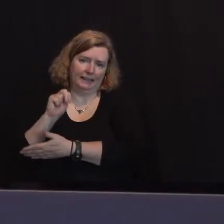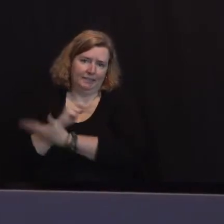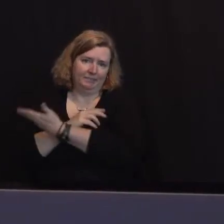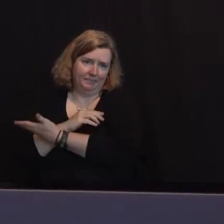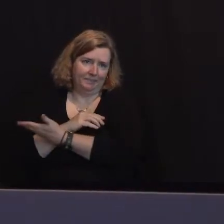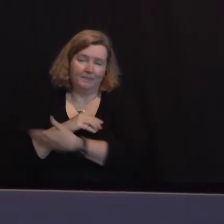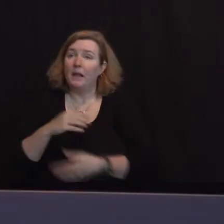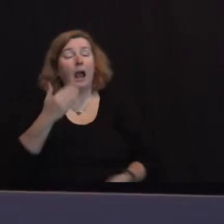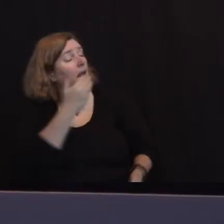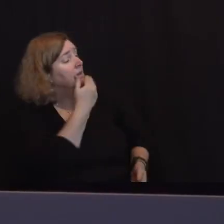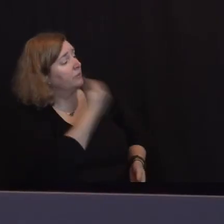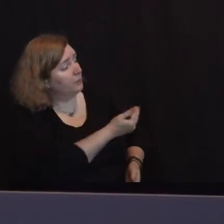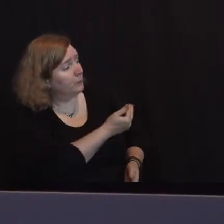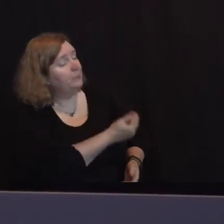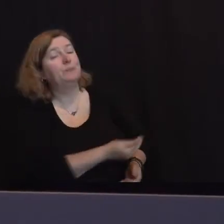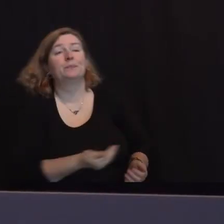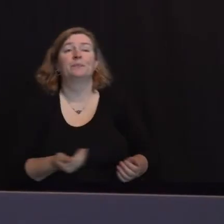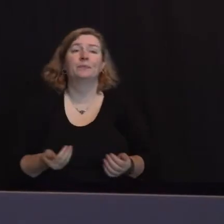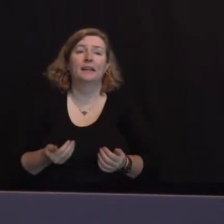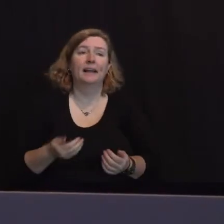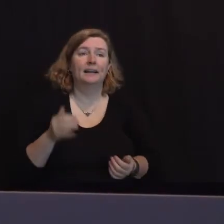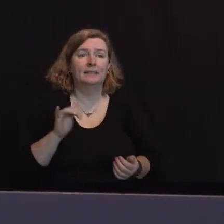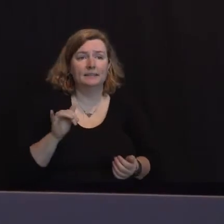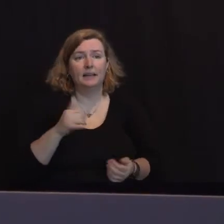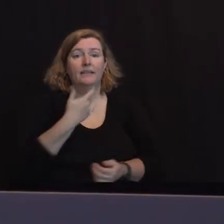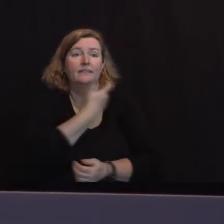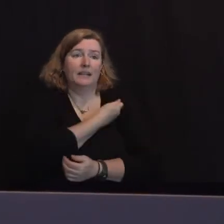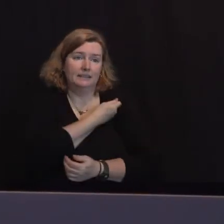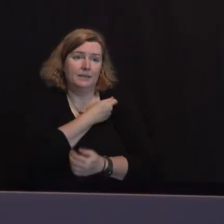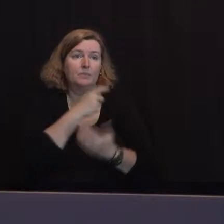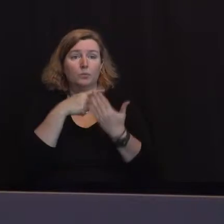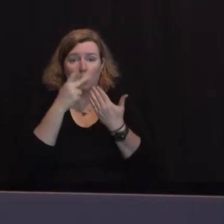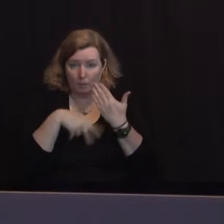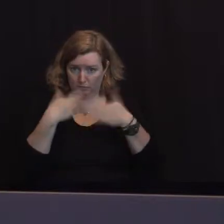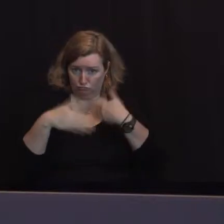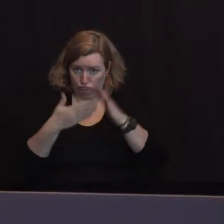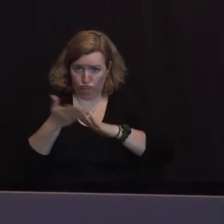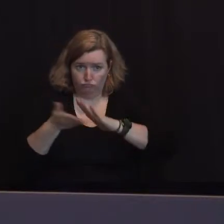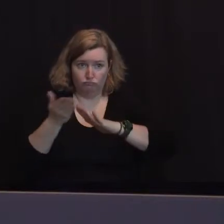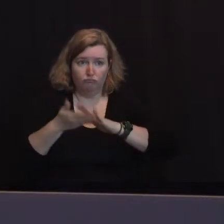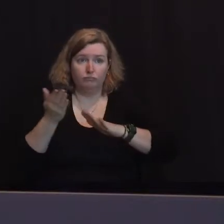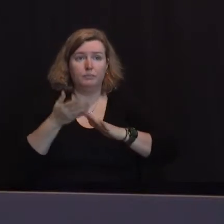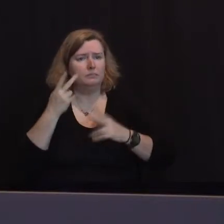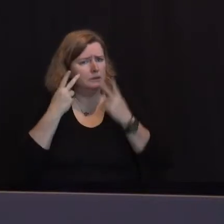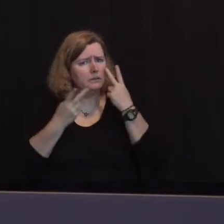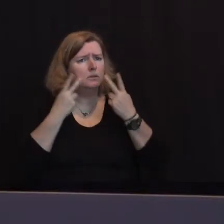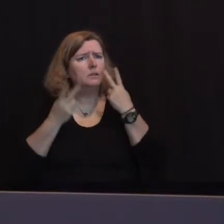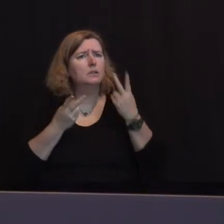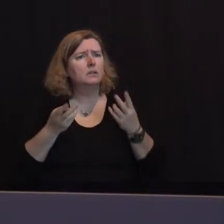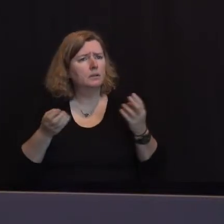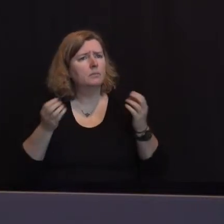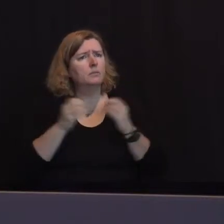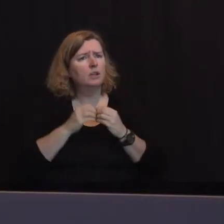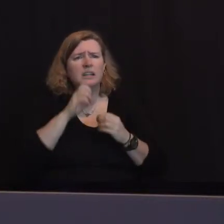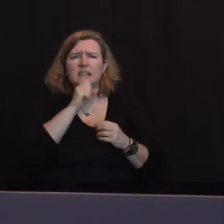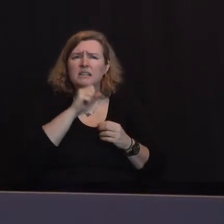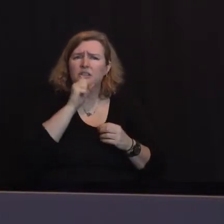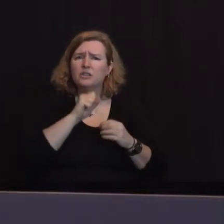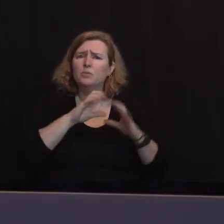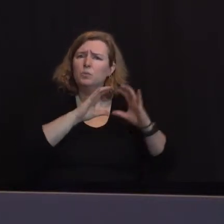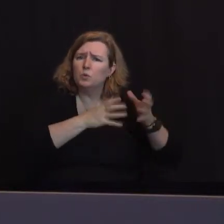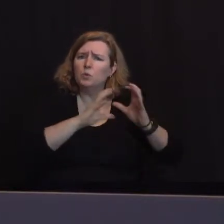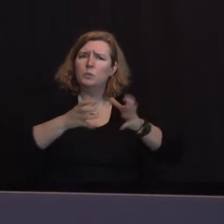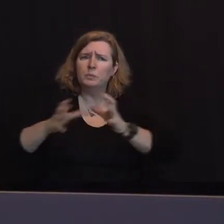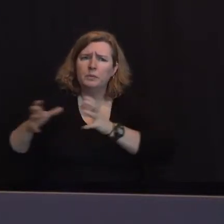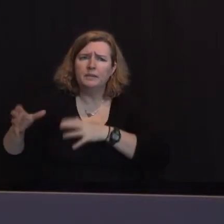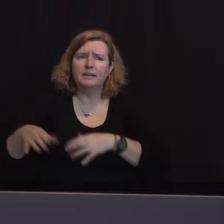the vaccination program continues, we are seeing coverage increase across age groups. 85% of those age 65 and older have